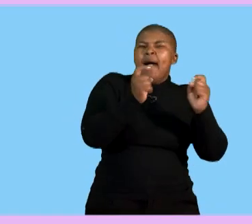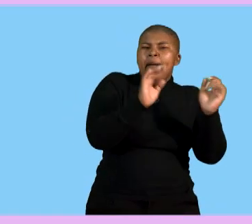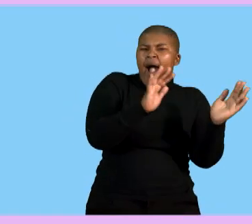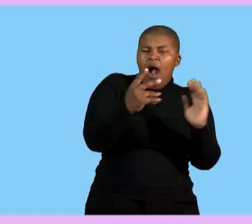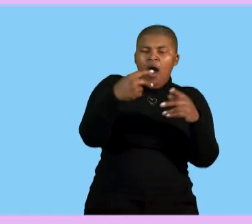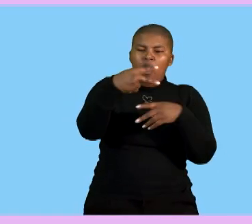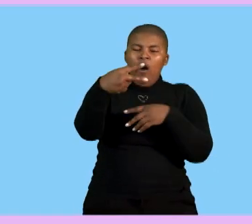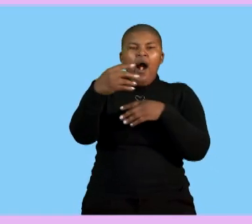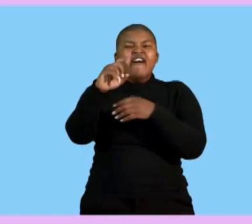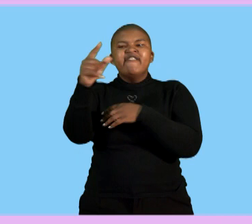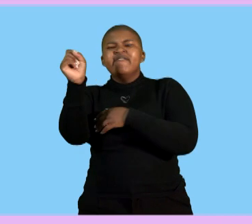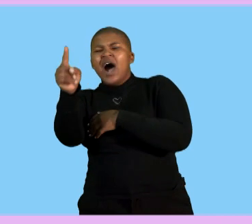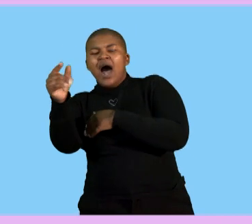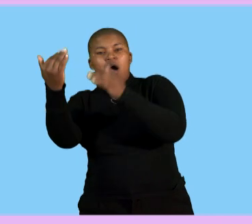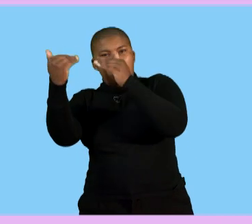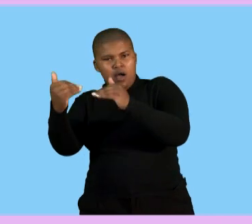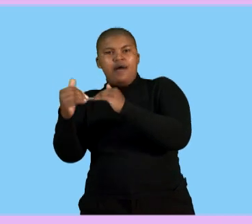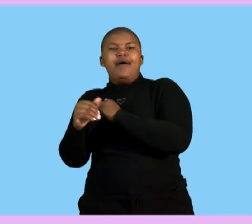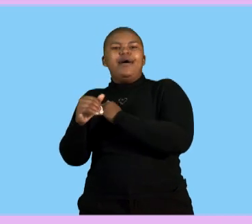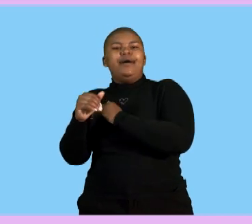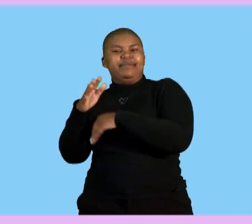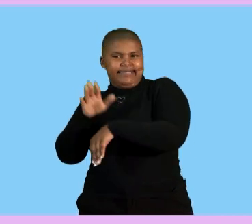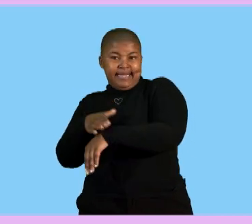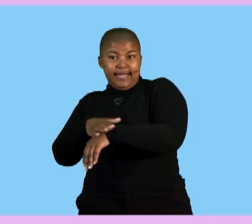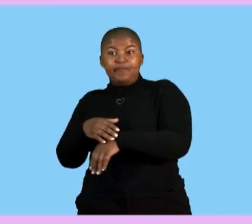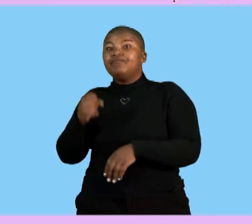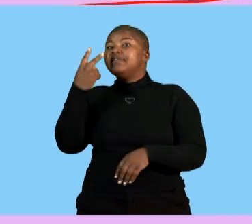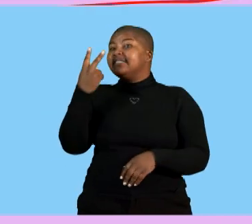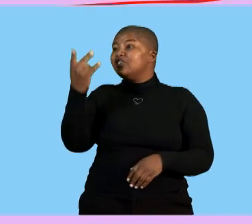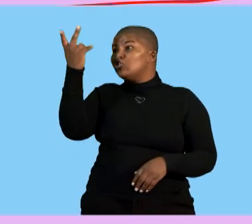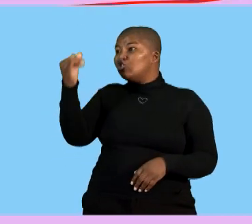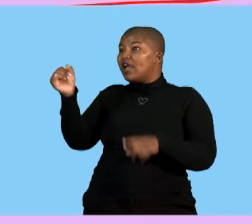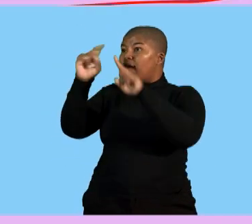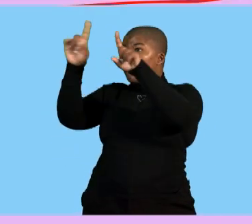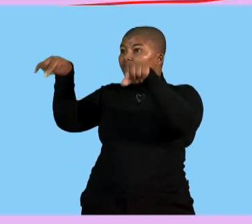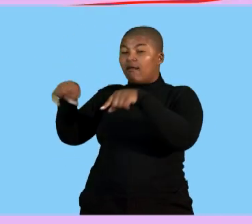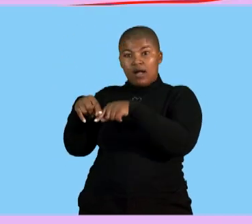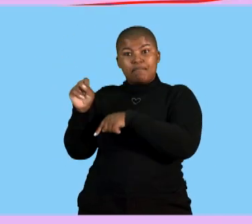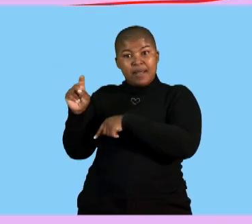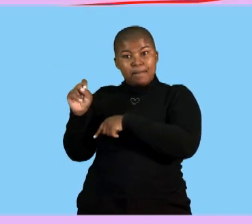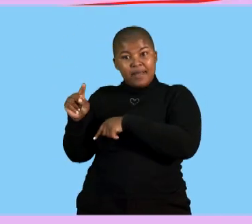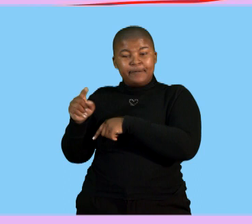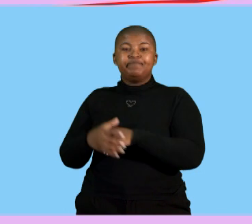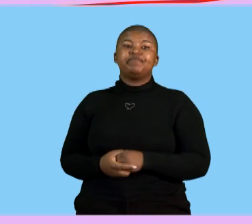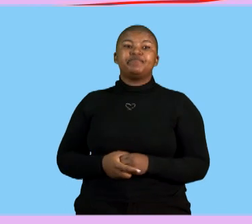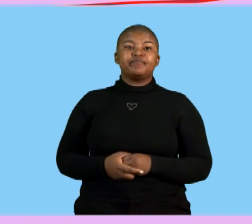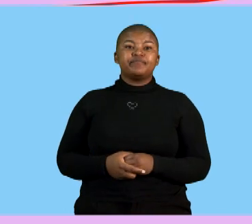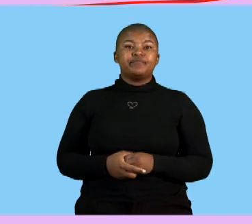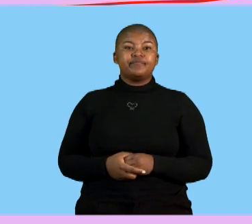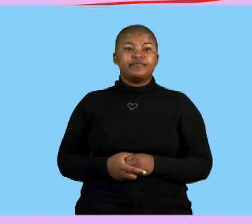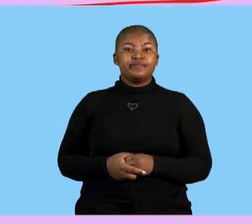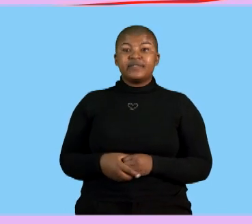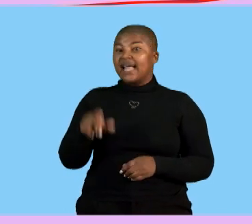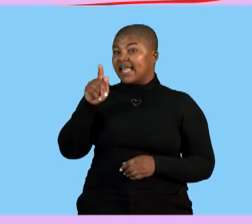kilometers and minutes. Now we go to our graph. Here's the graph. and we check the units. The